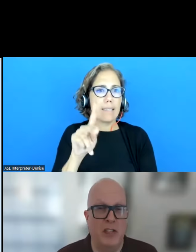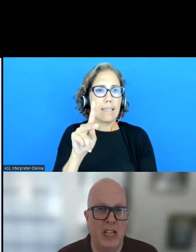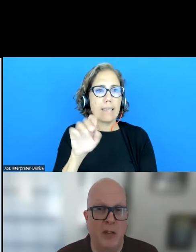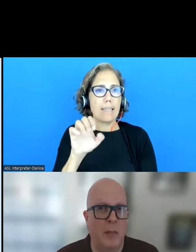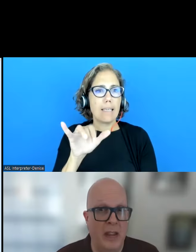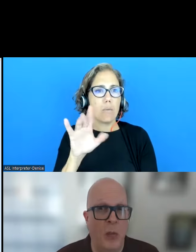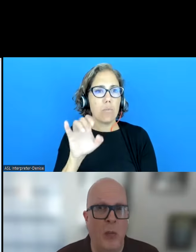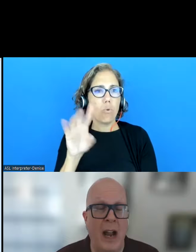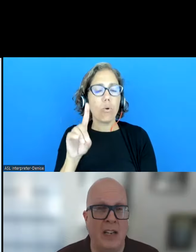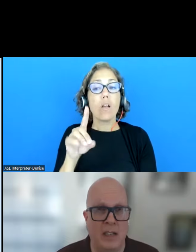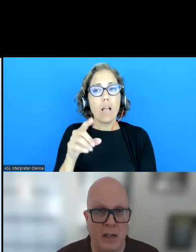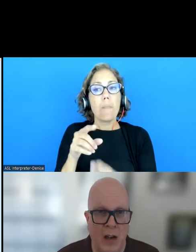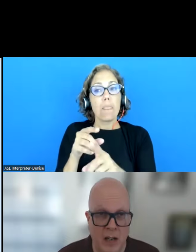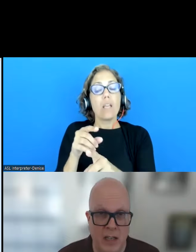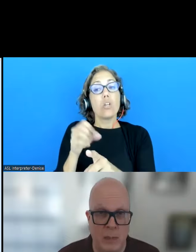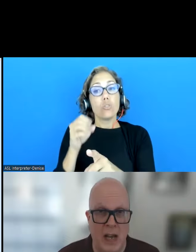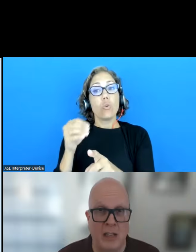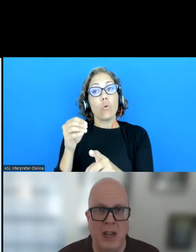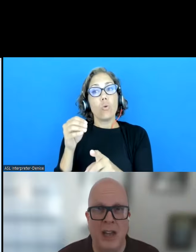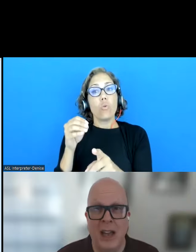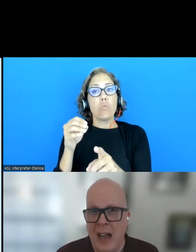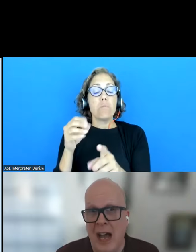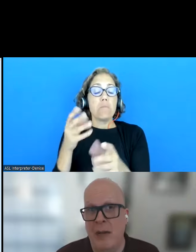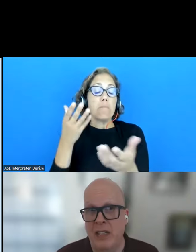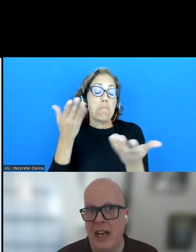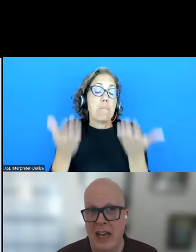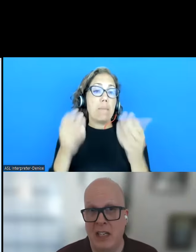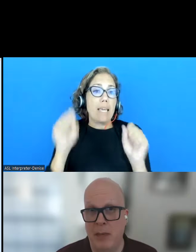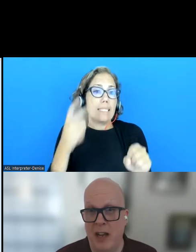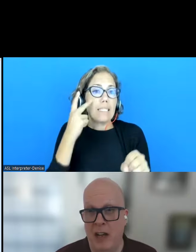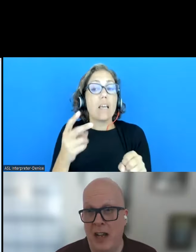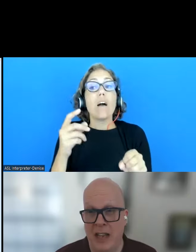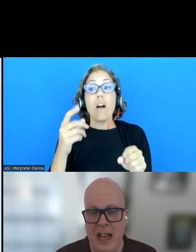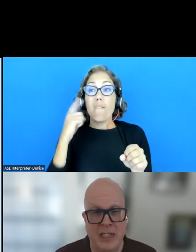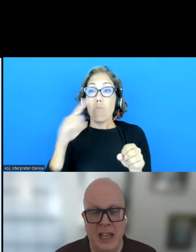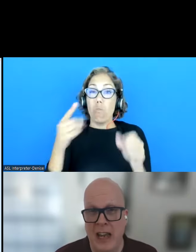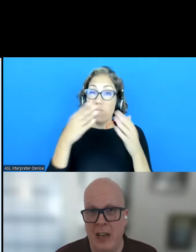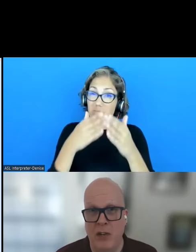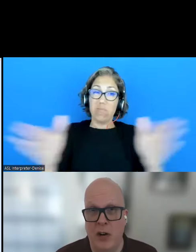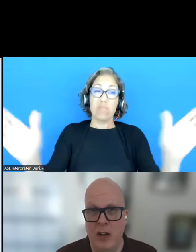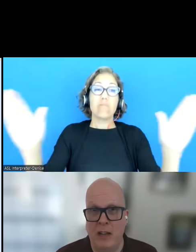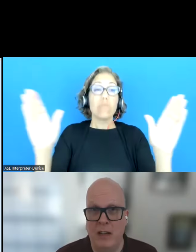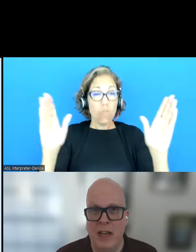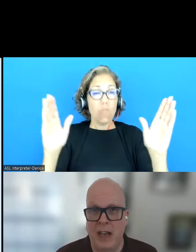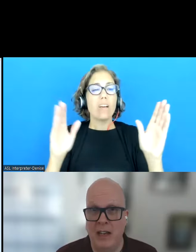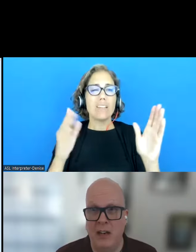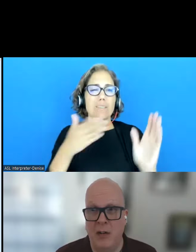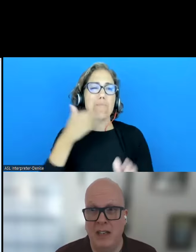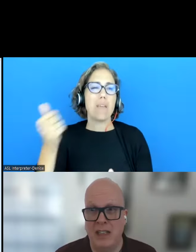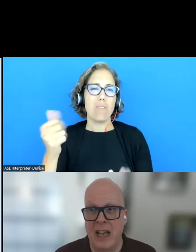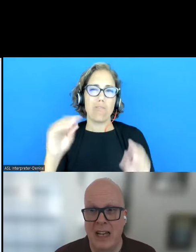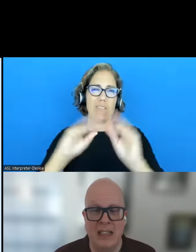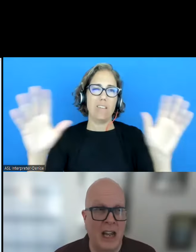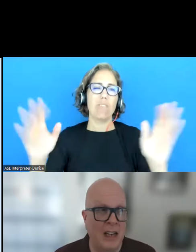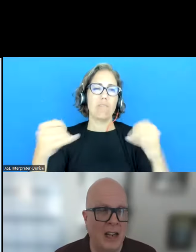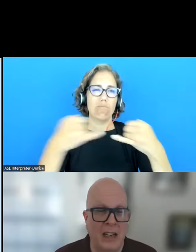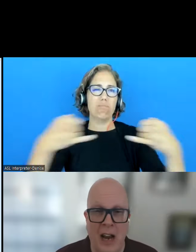links are perceivable by the widest audience possible, I would say it has to be underlined. And I say that even knowing that,